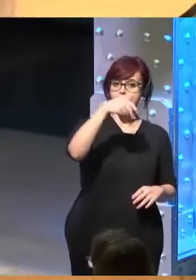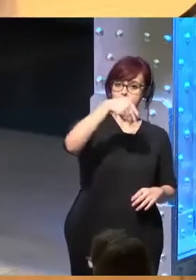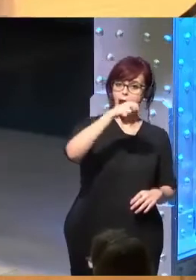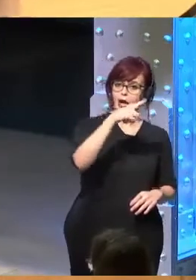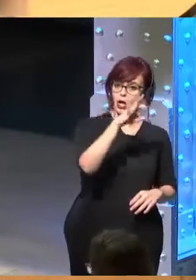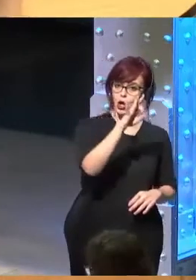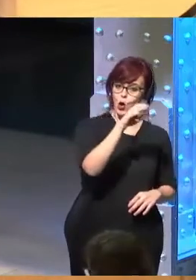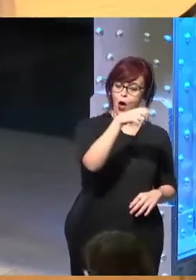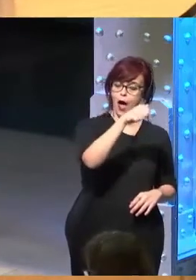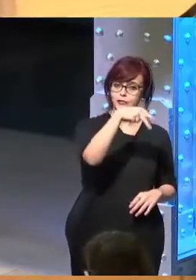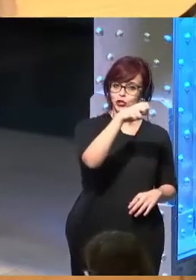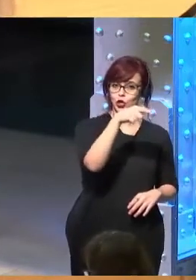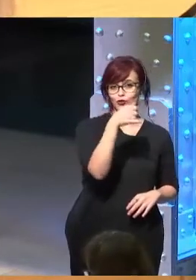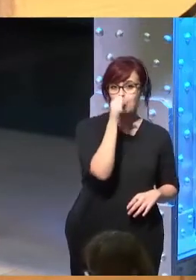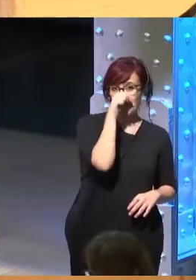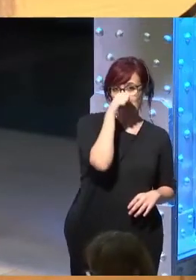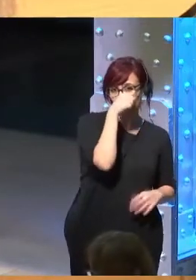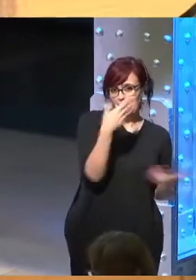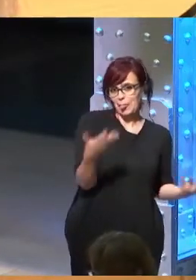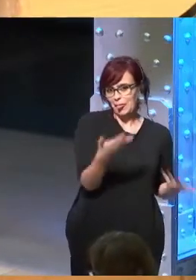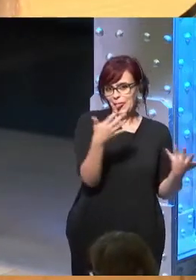is not how it was in the ancient world.